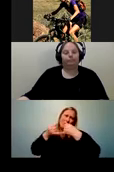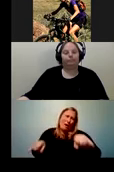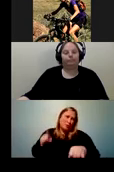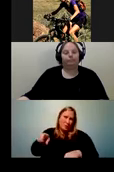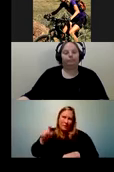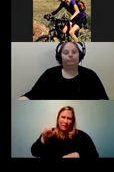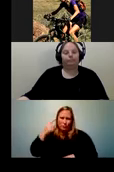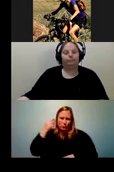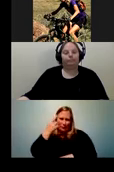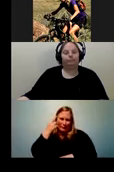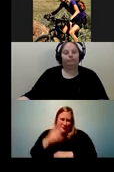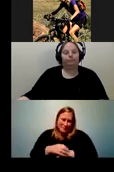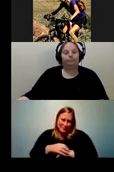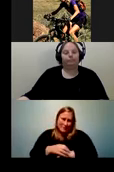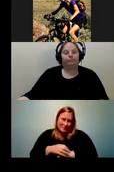very uncomfortable